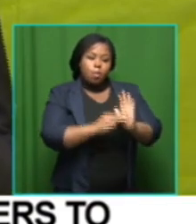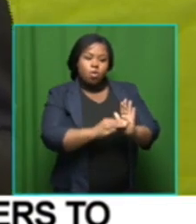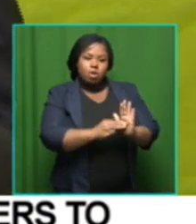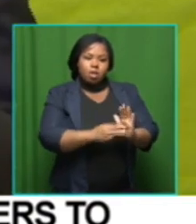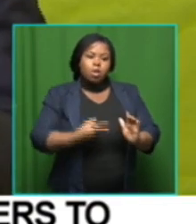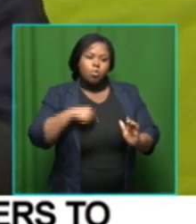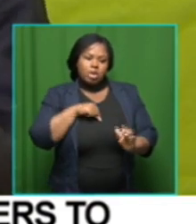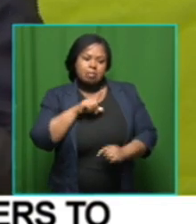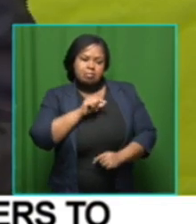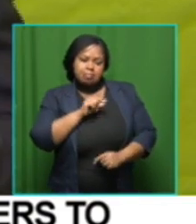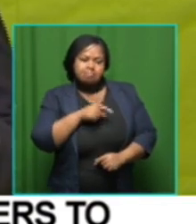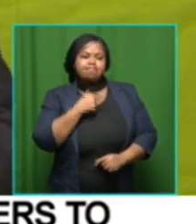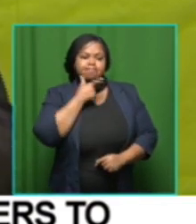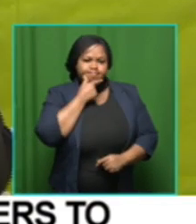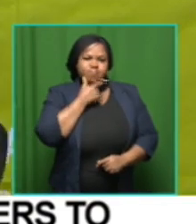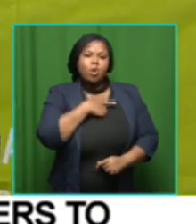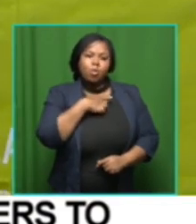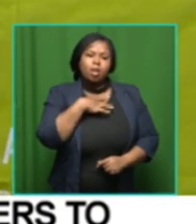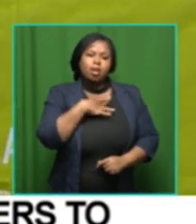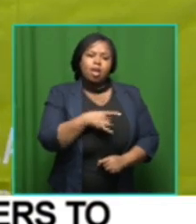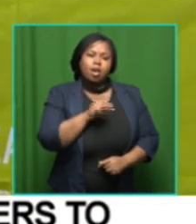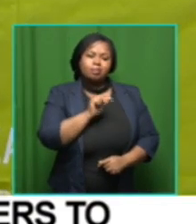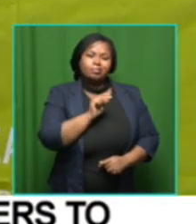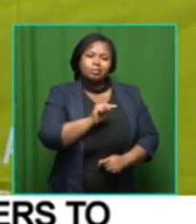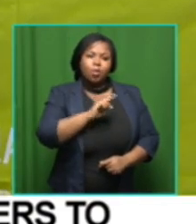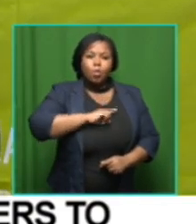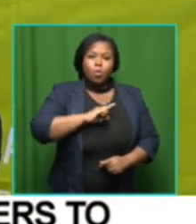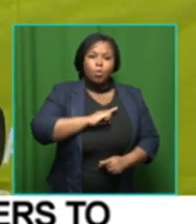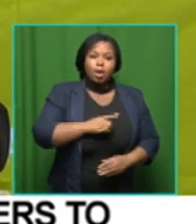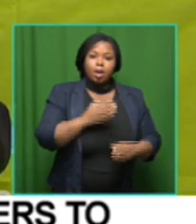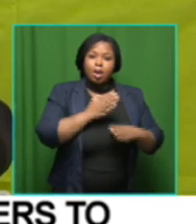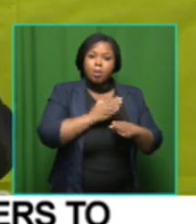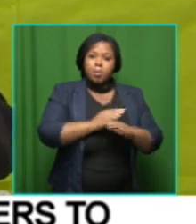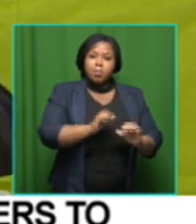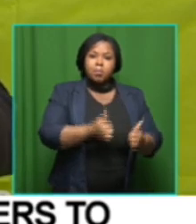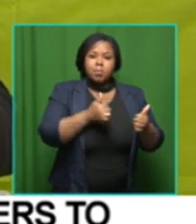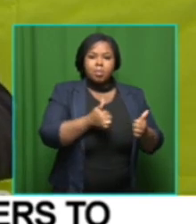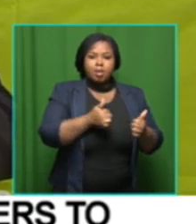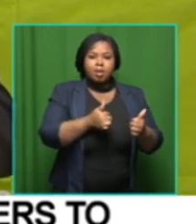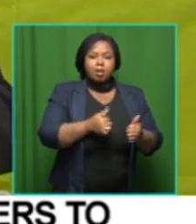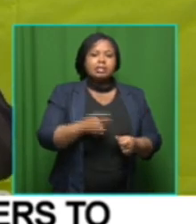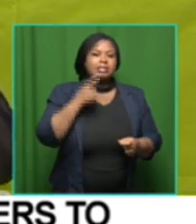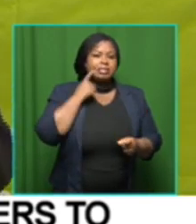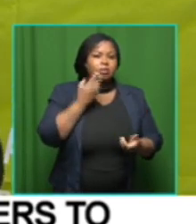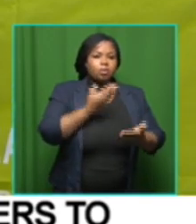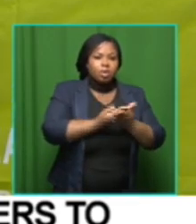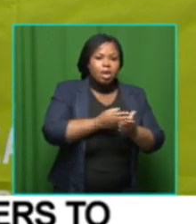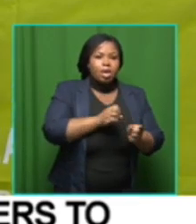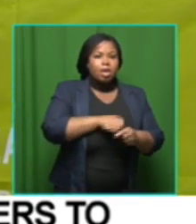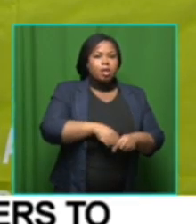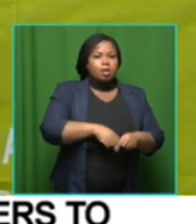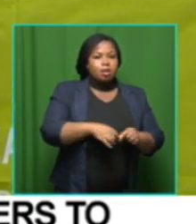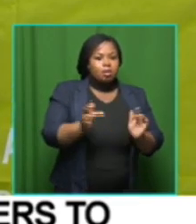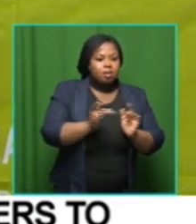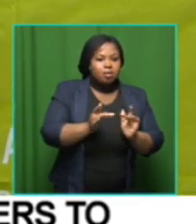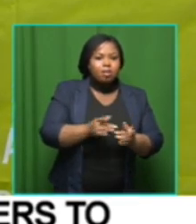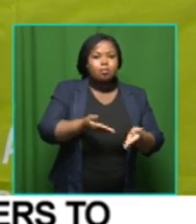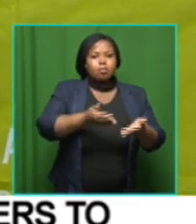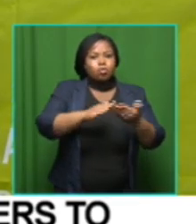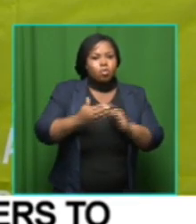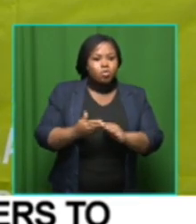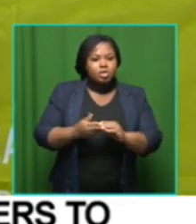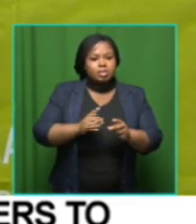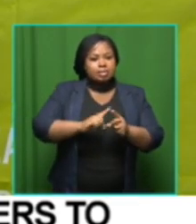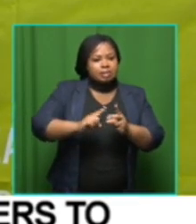like to use because it works for instances where you'd like to be able to reach out to many communities and ensure